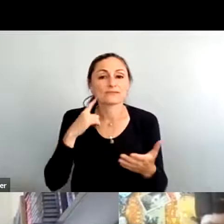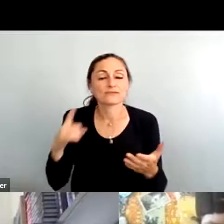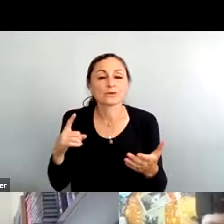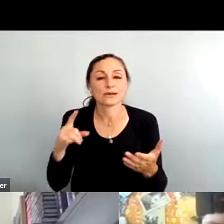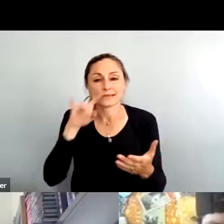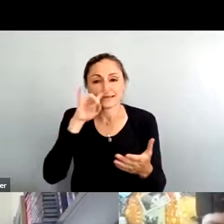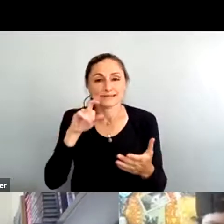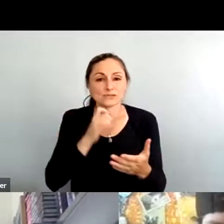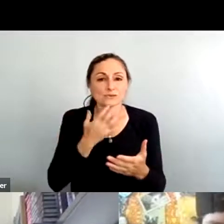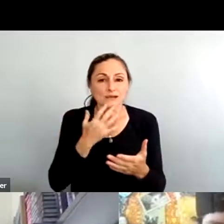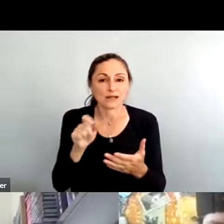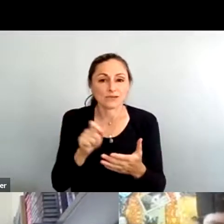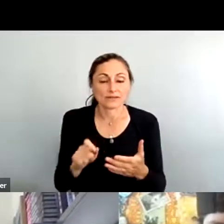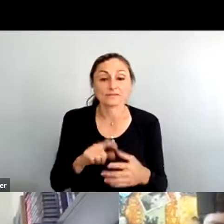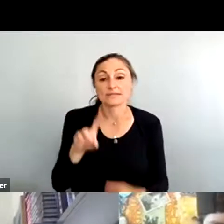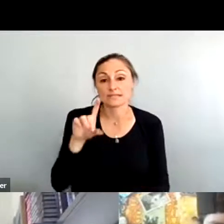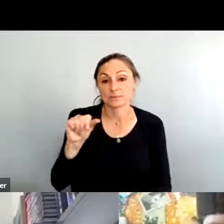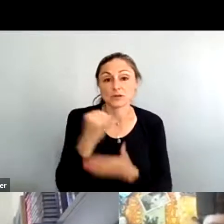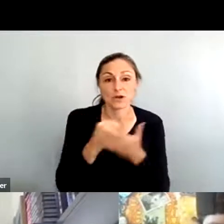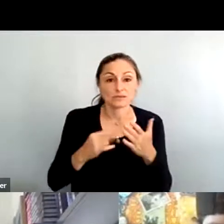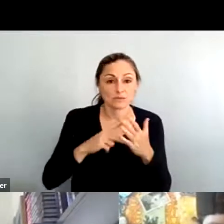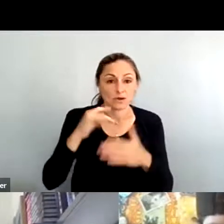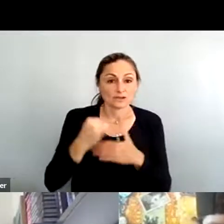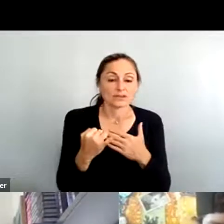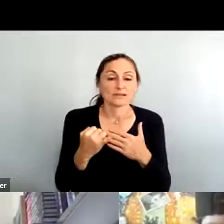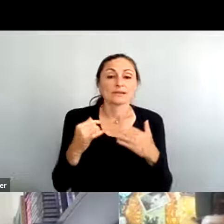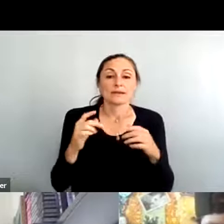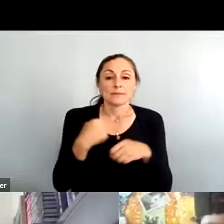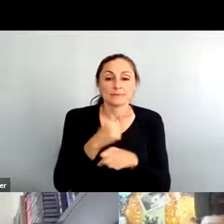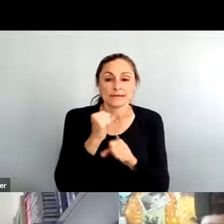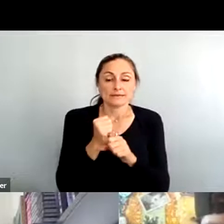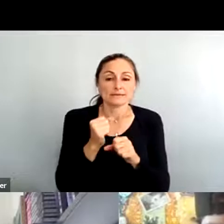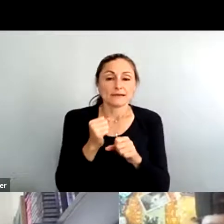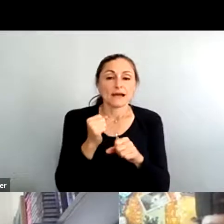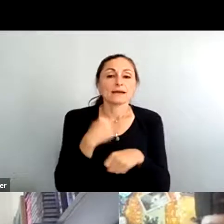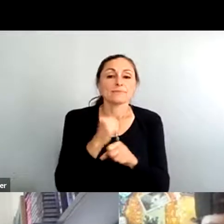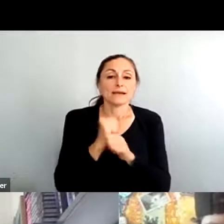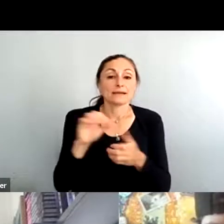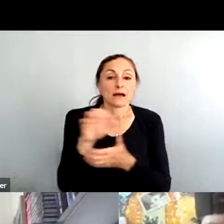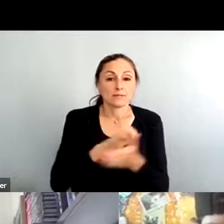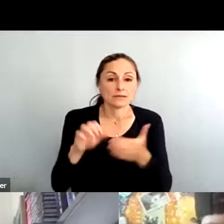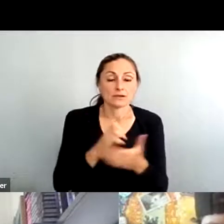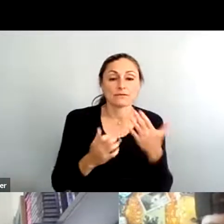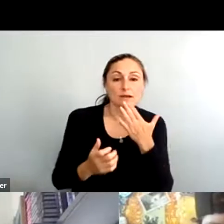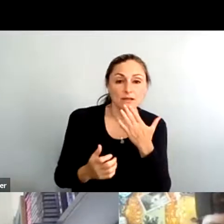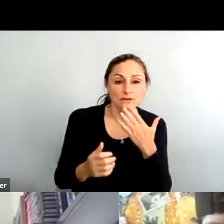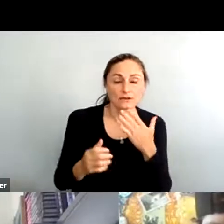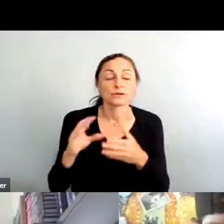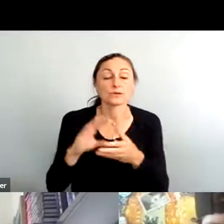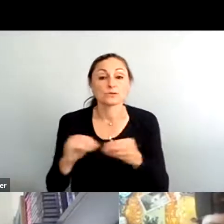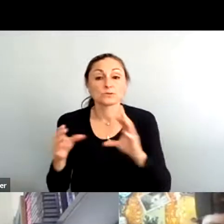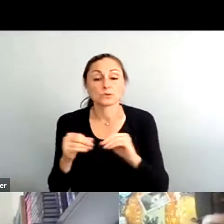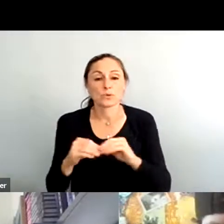So for my disability arts project, I basically created a combination of coloring and storybook designed for very